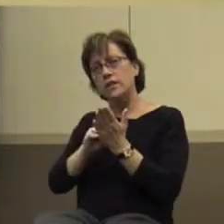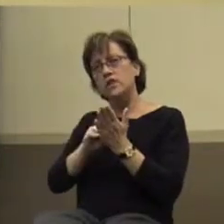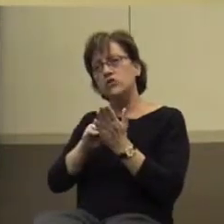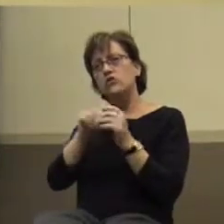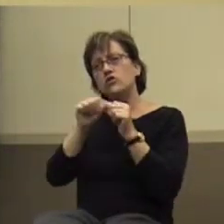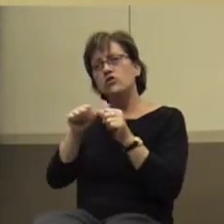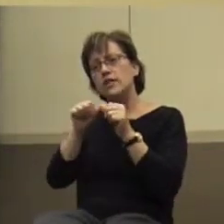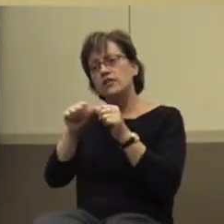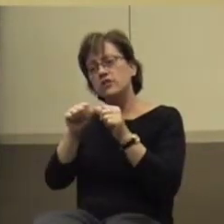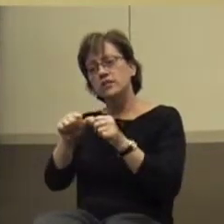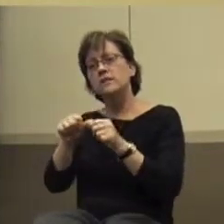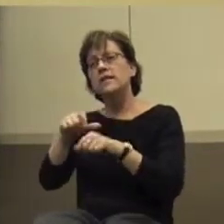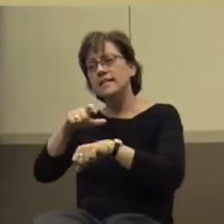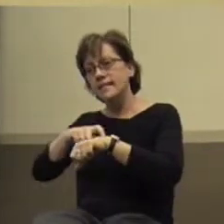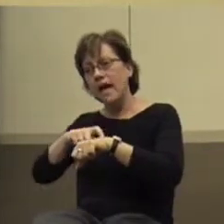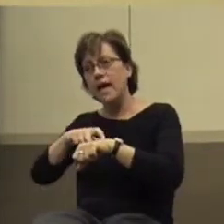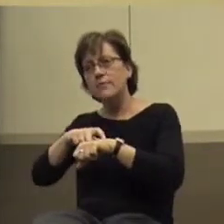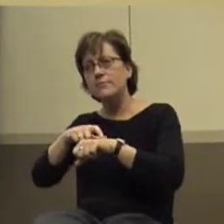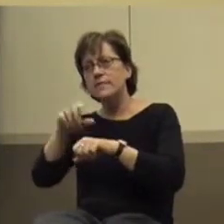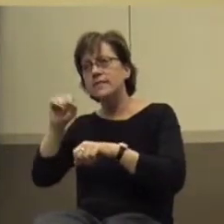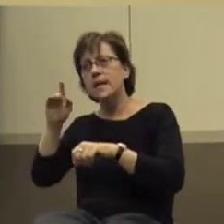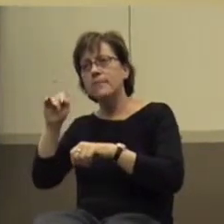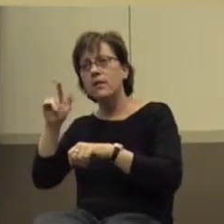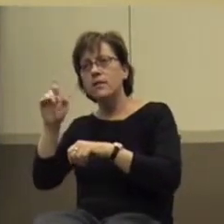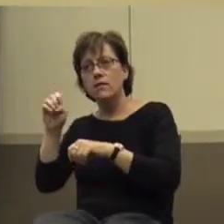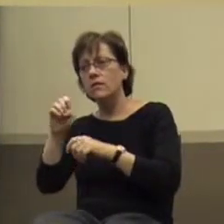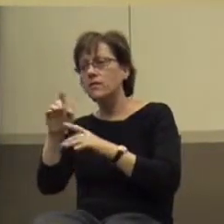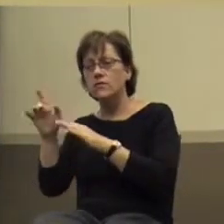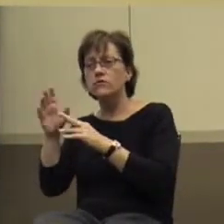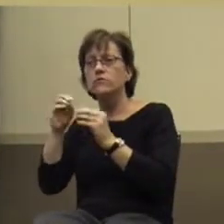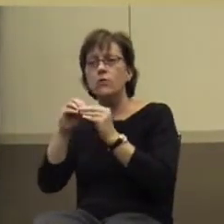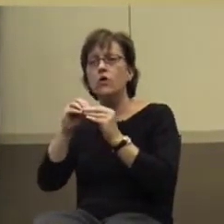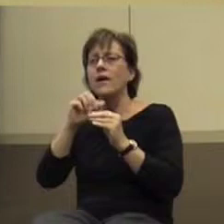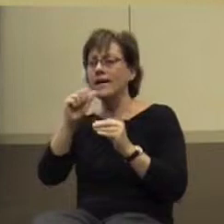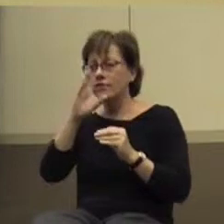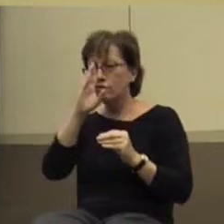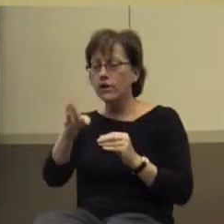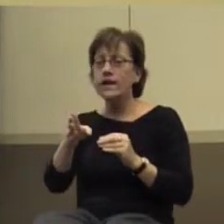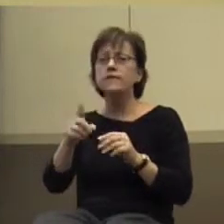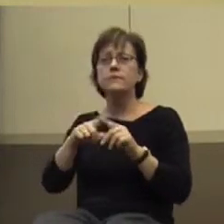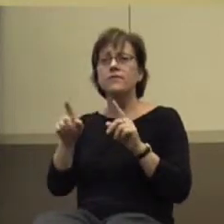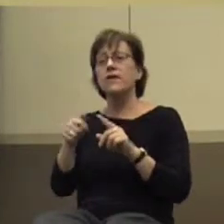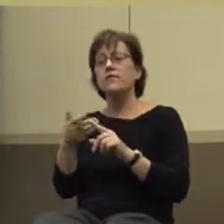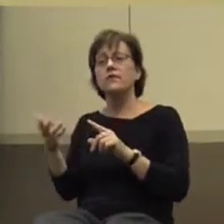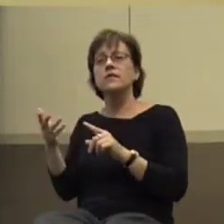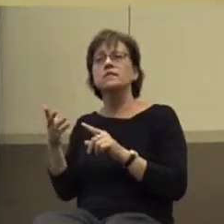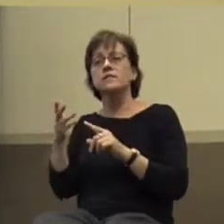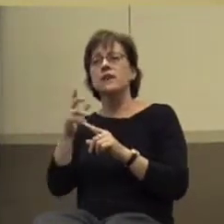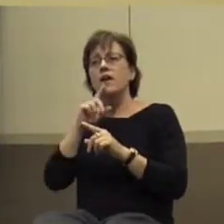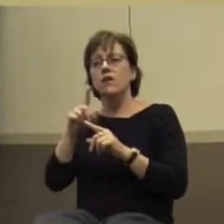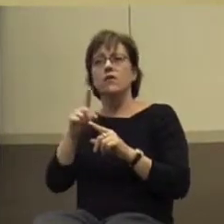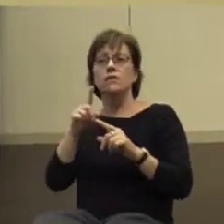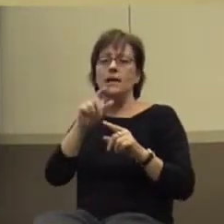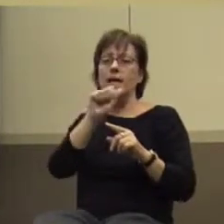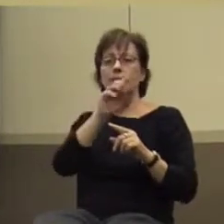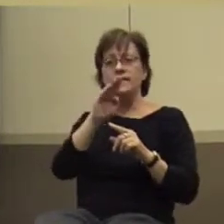techniques. But the other things are indirect observations, like the ABC, the behavior cards,